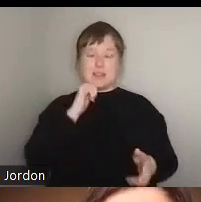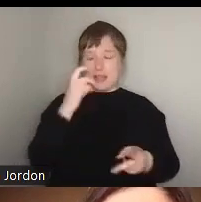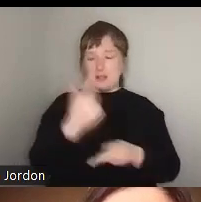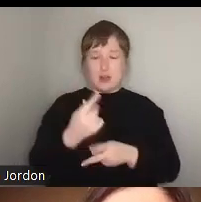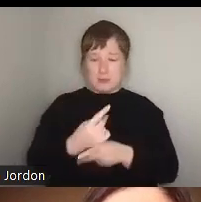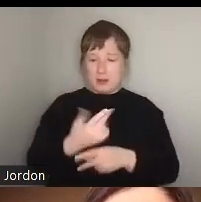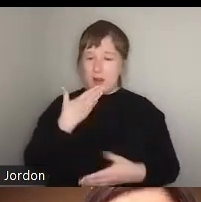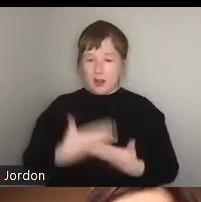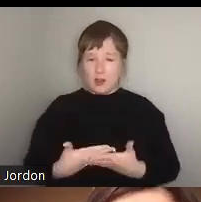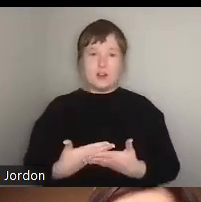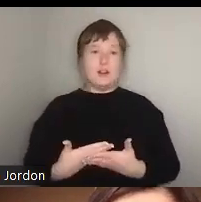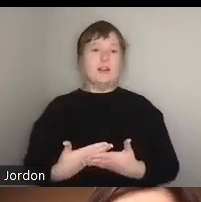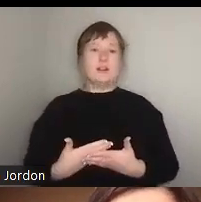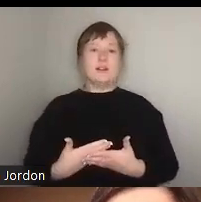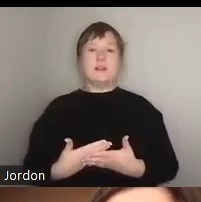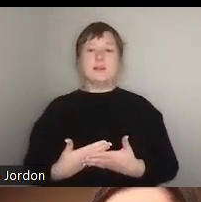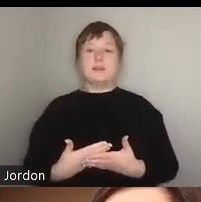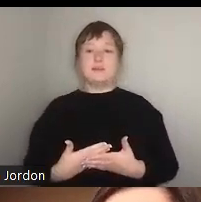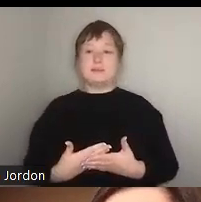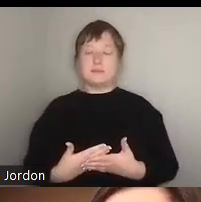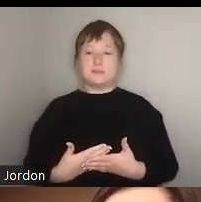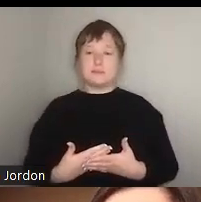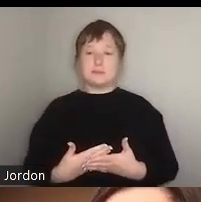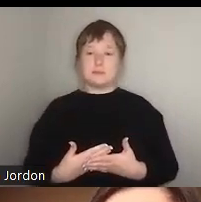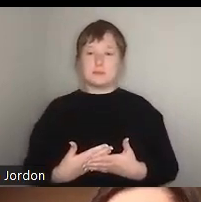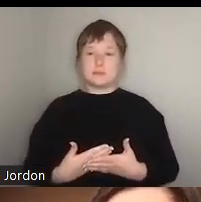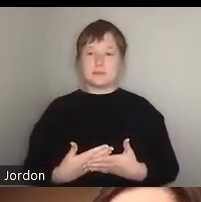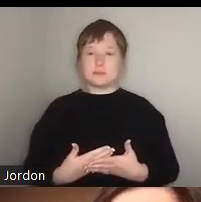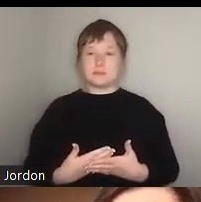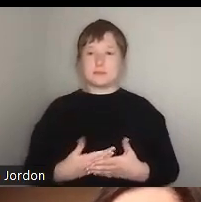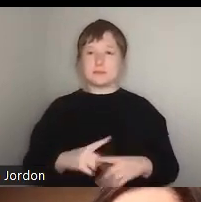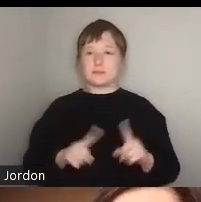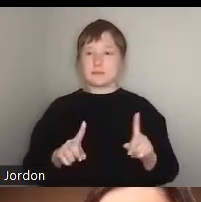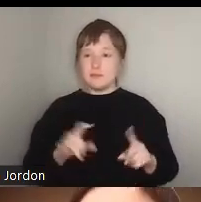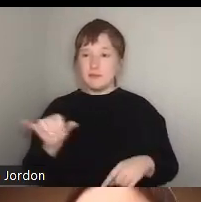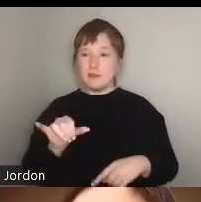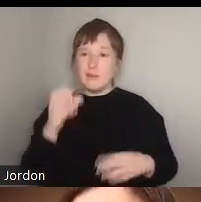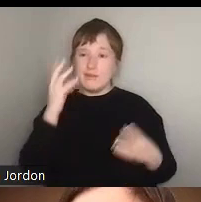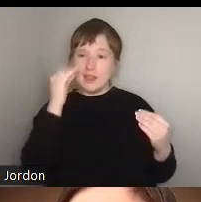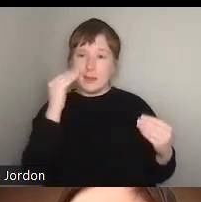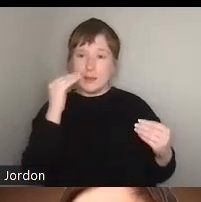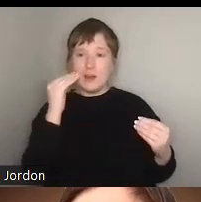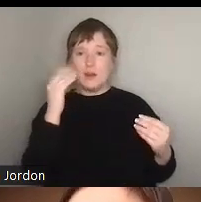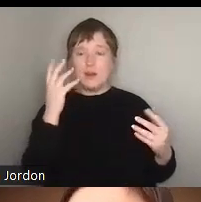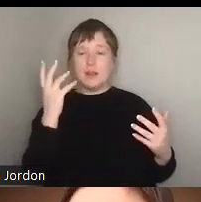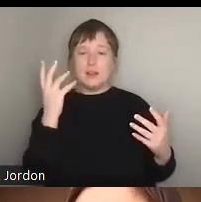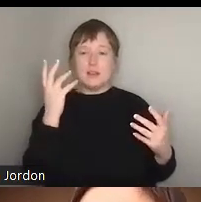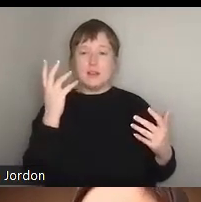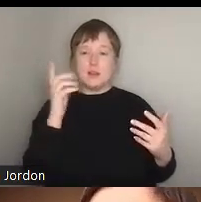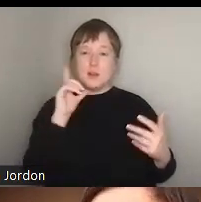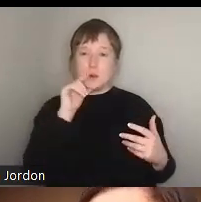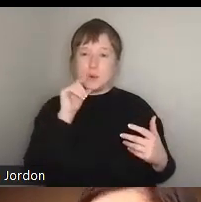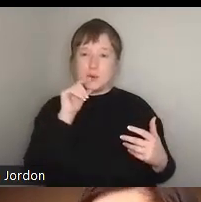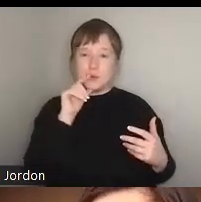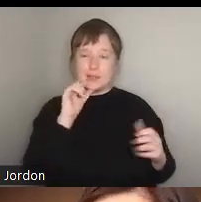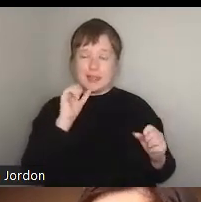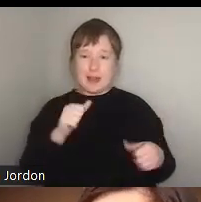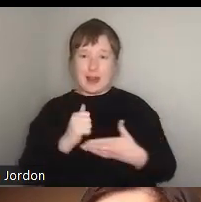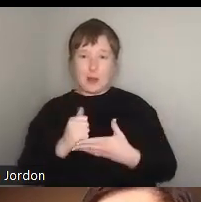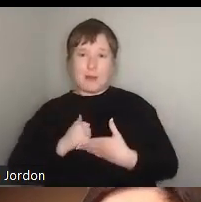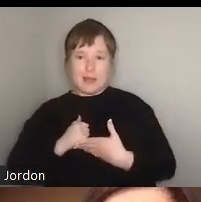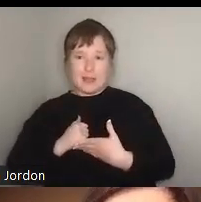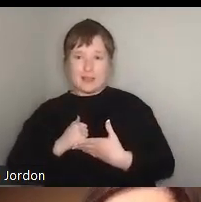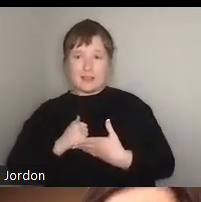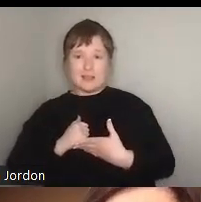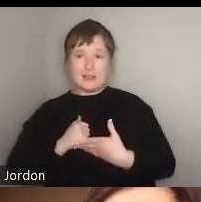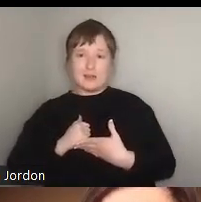should. But then you have to think about who else is going to start helping you, which is something we